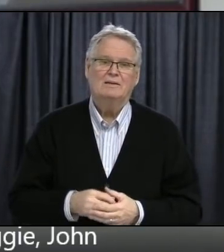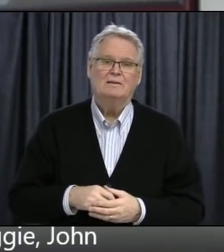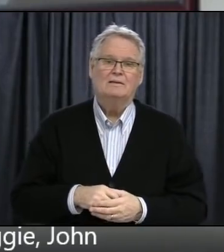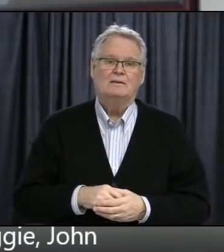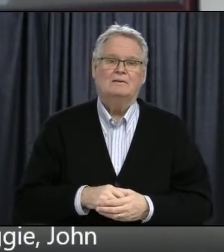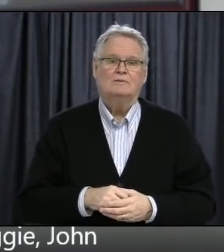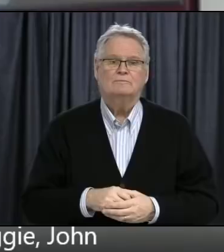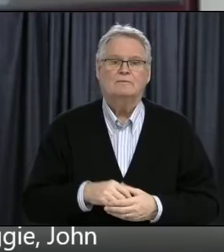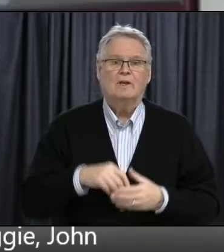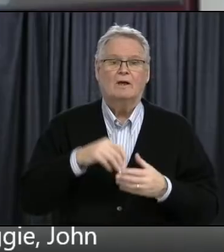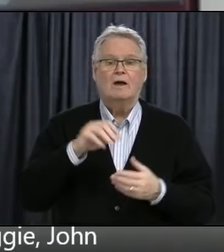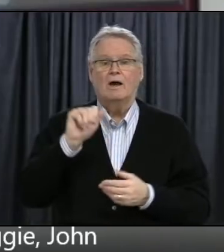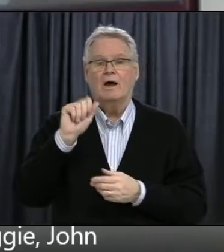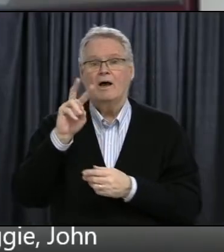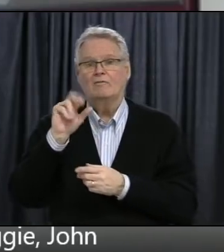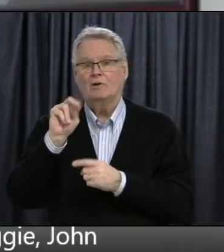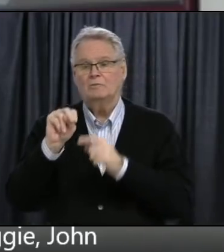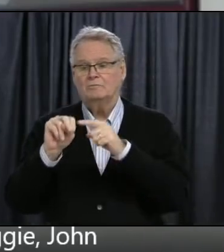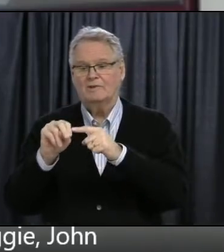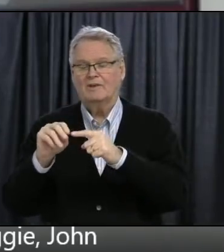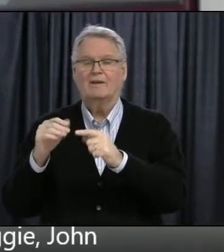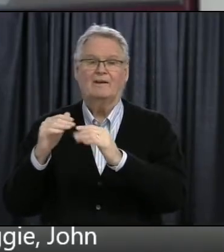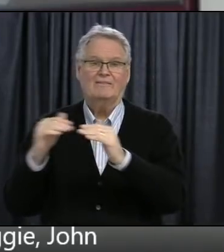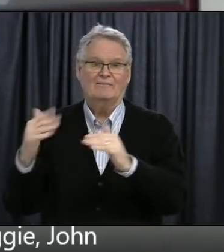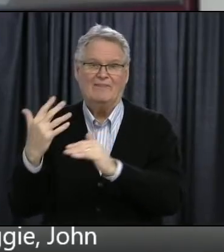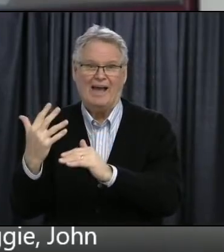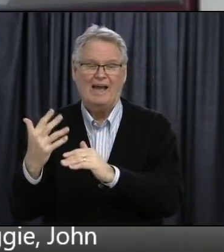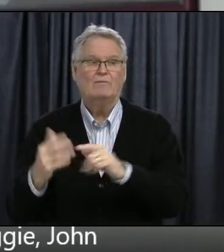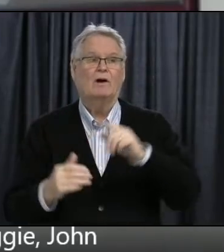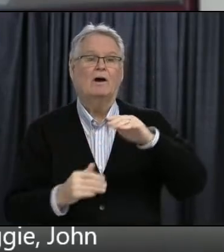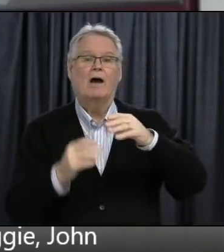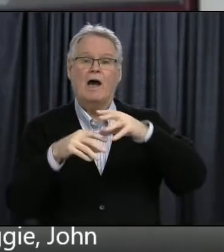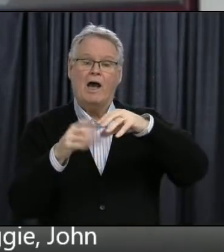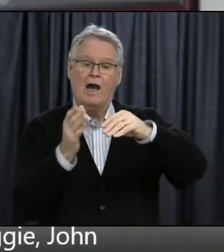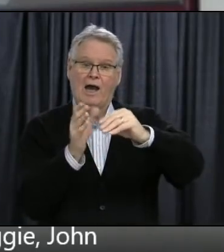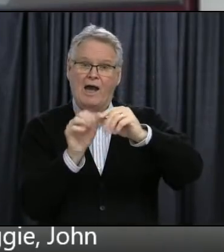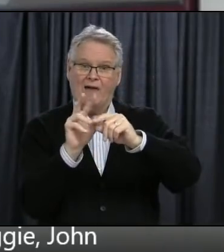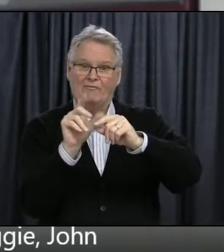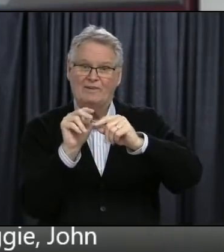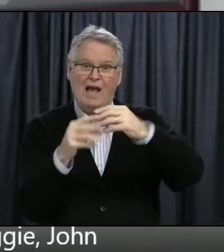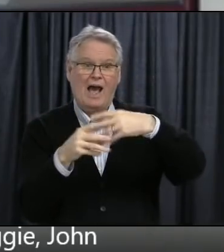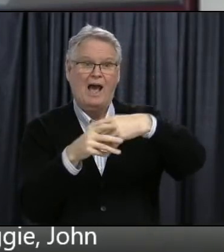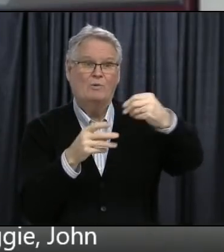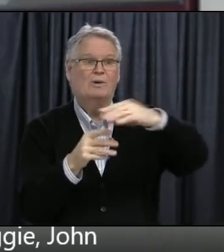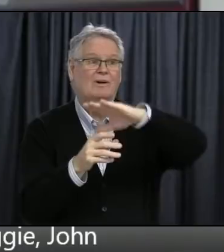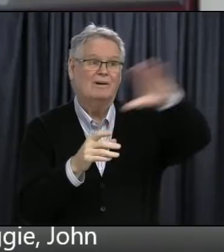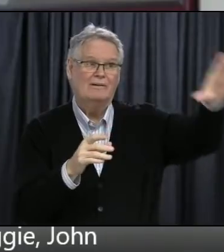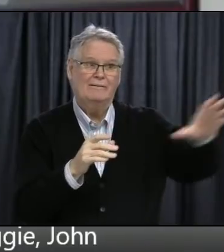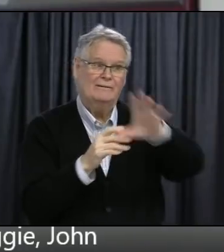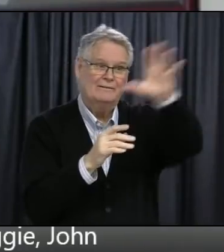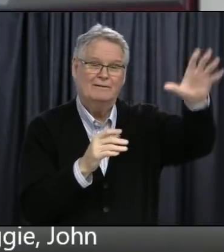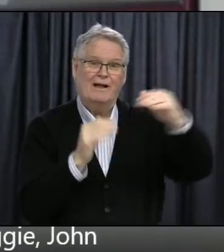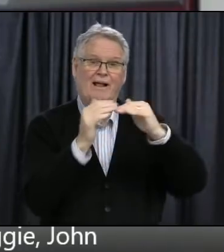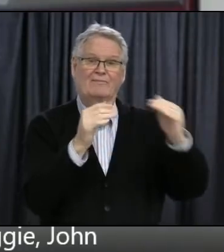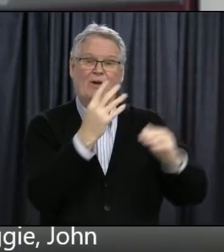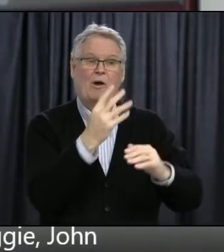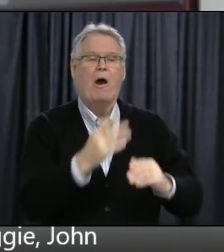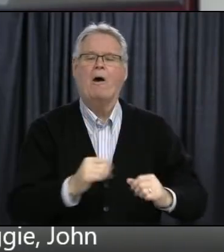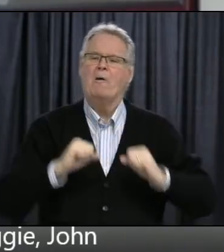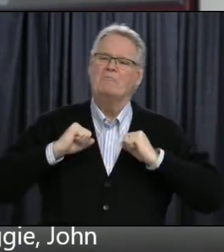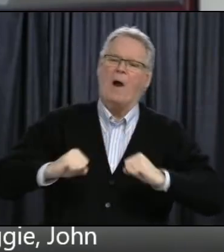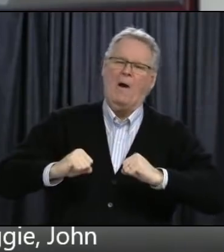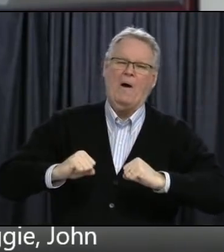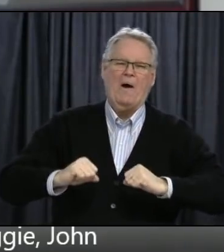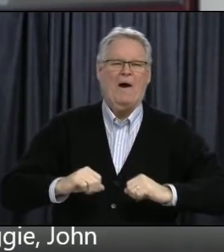the sense of feeling that the worst is over and we can relax, because we can't. This is not the time to go